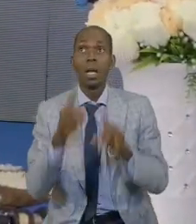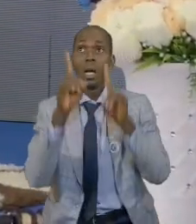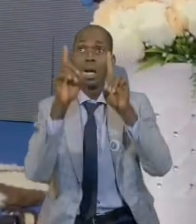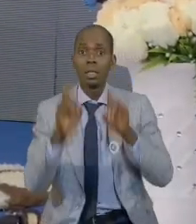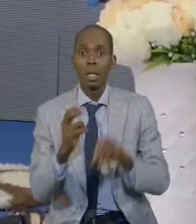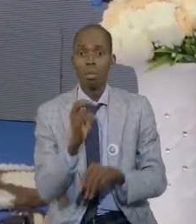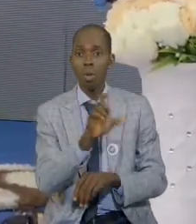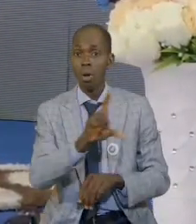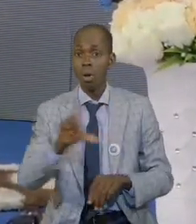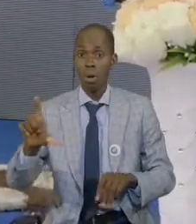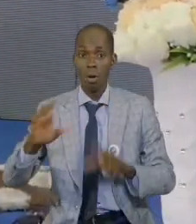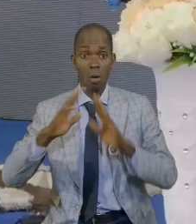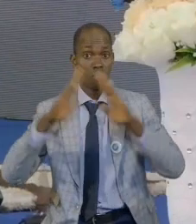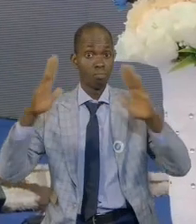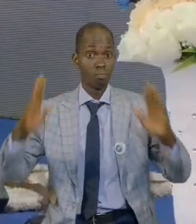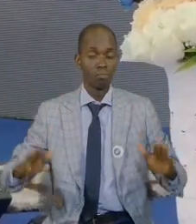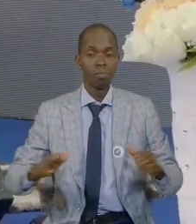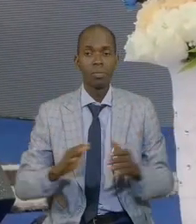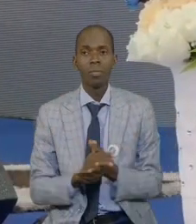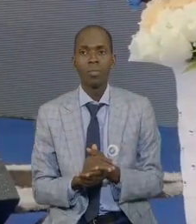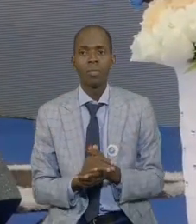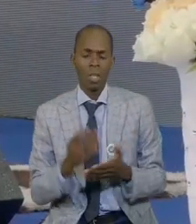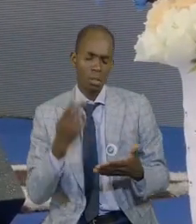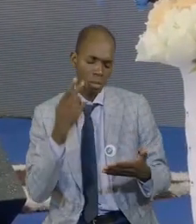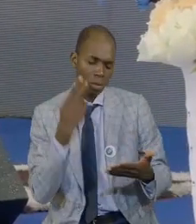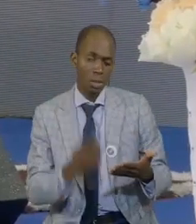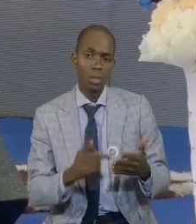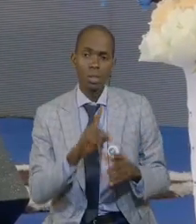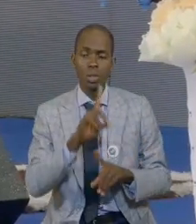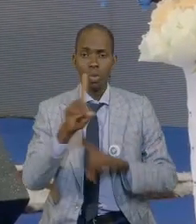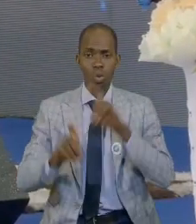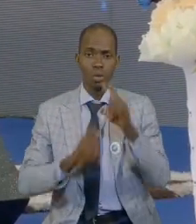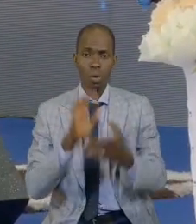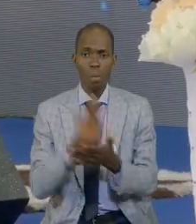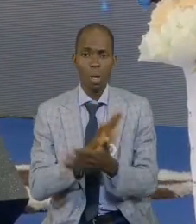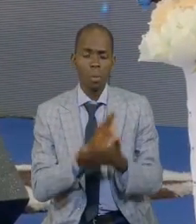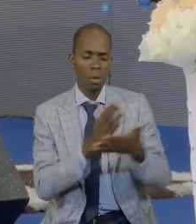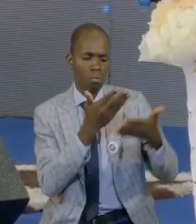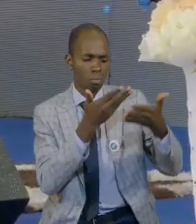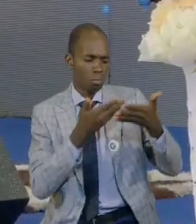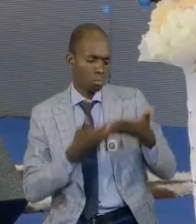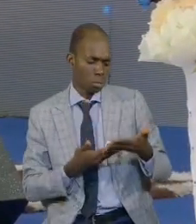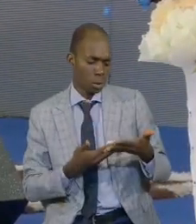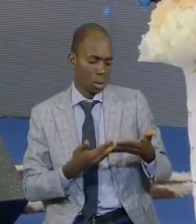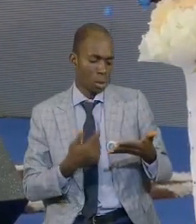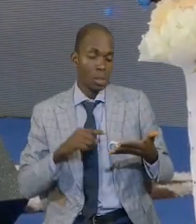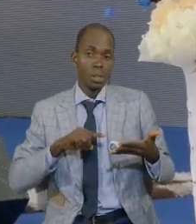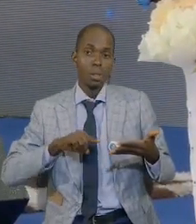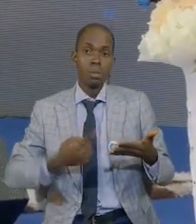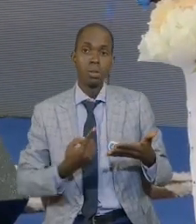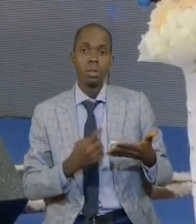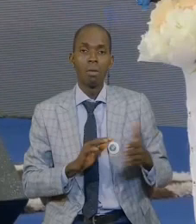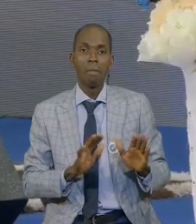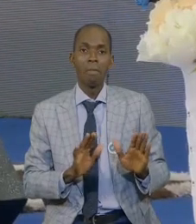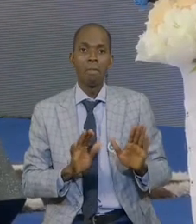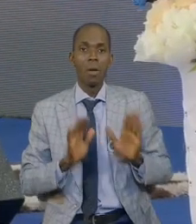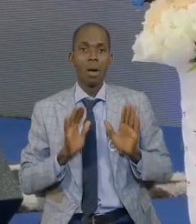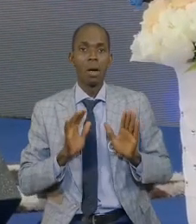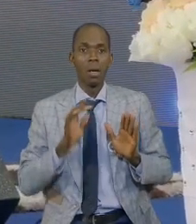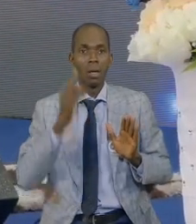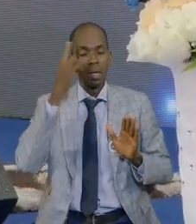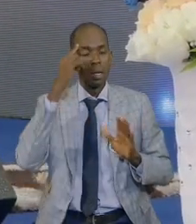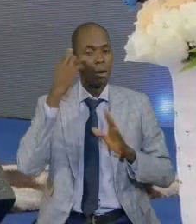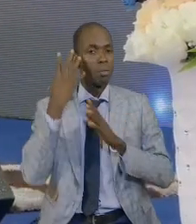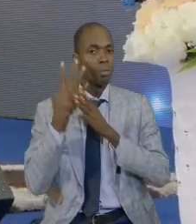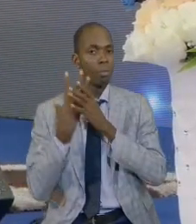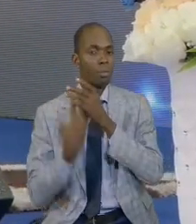we reach the questions we fear forget everything will not